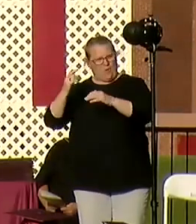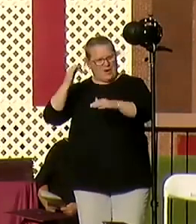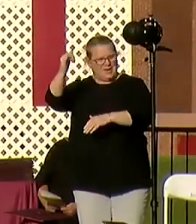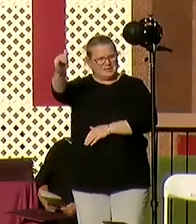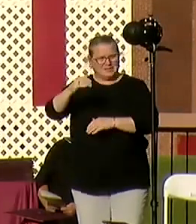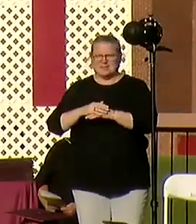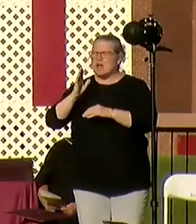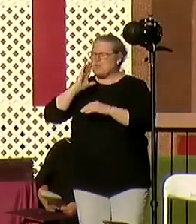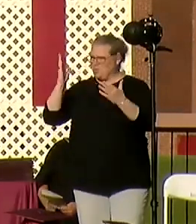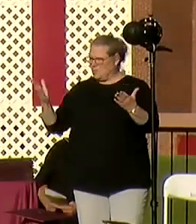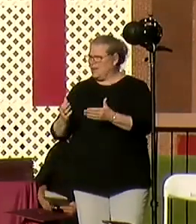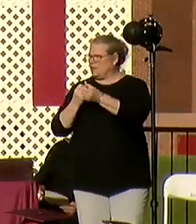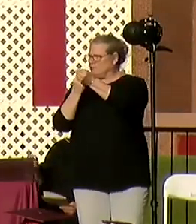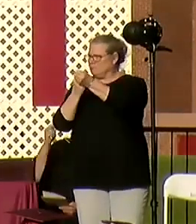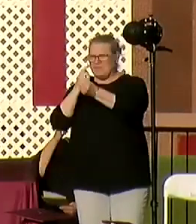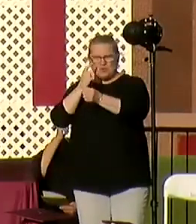be there for each of you.